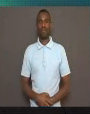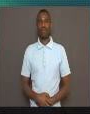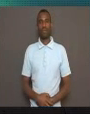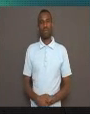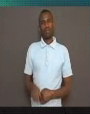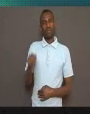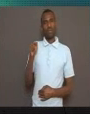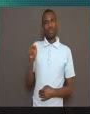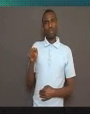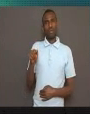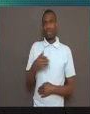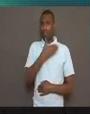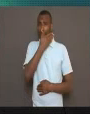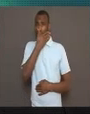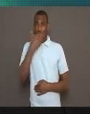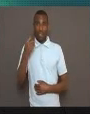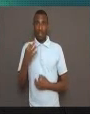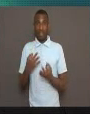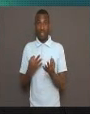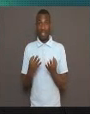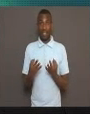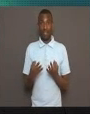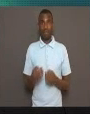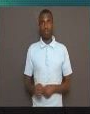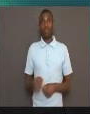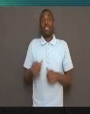This is better expressed as